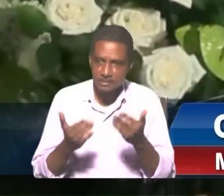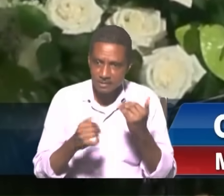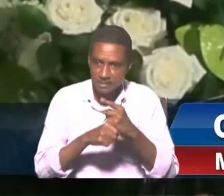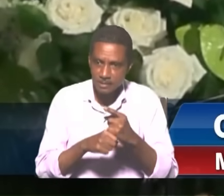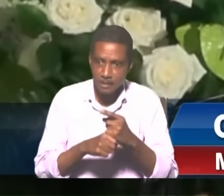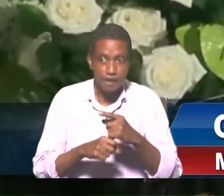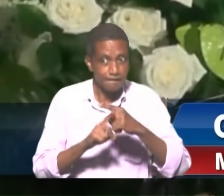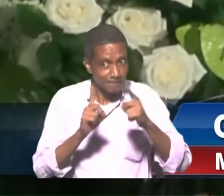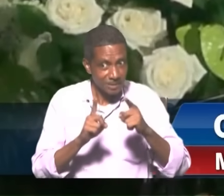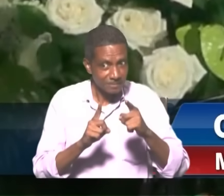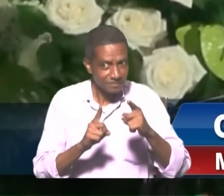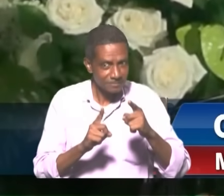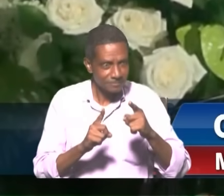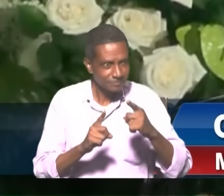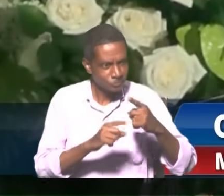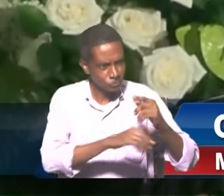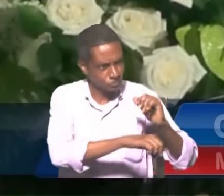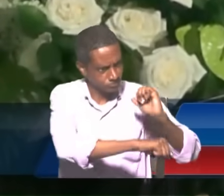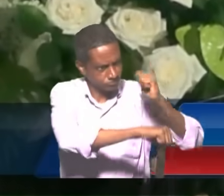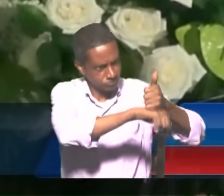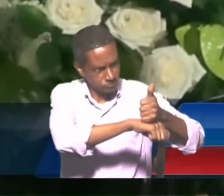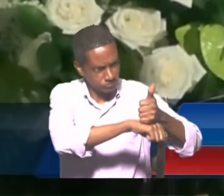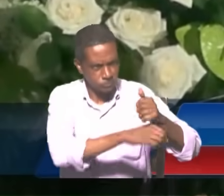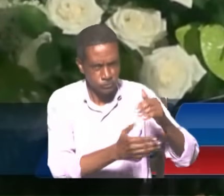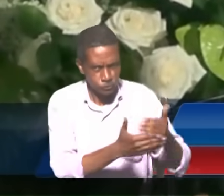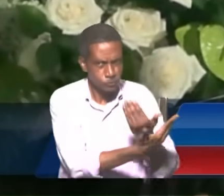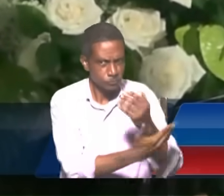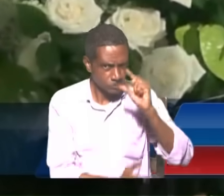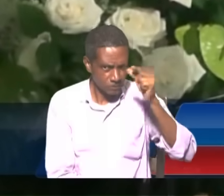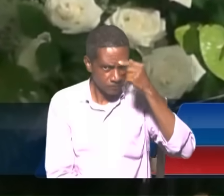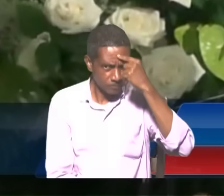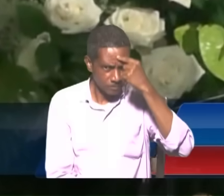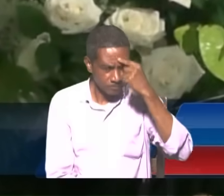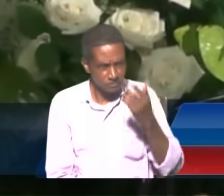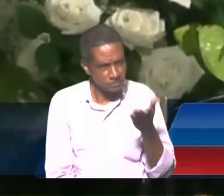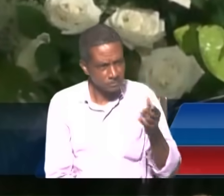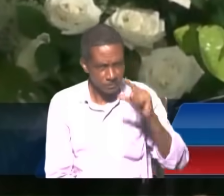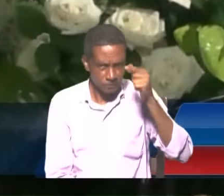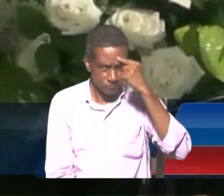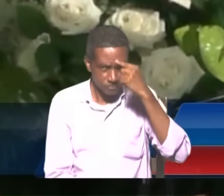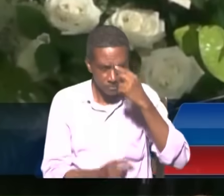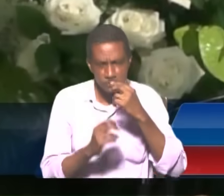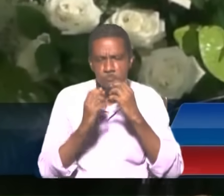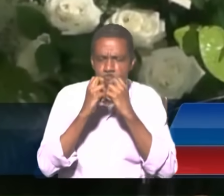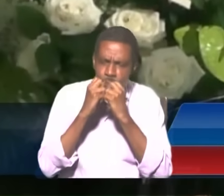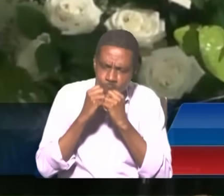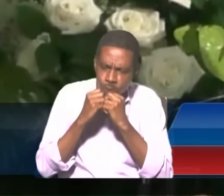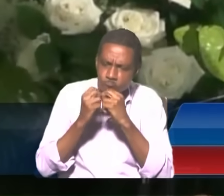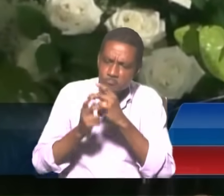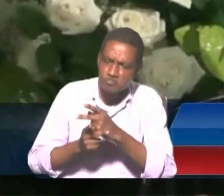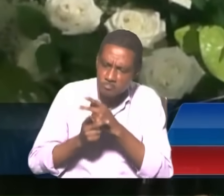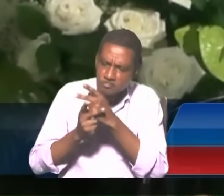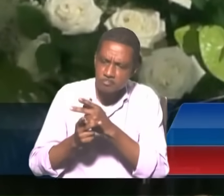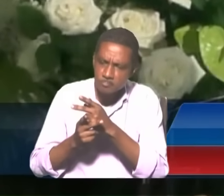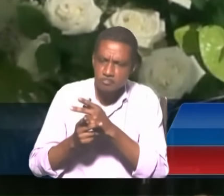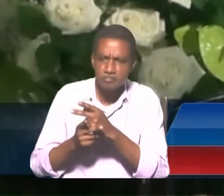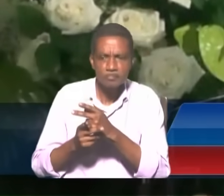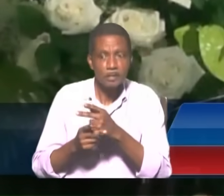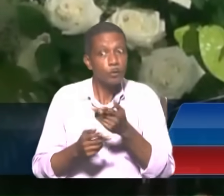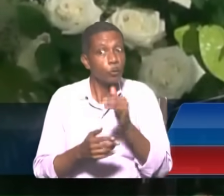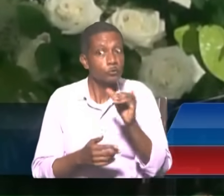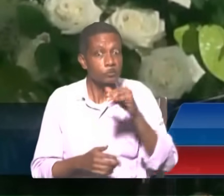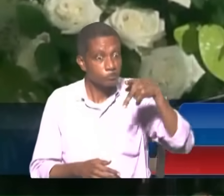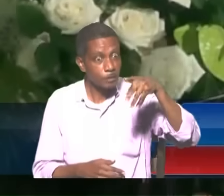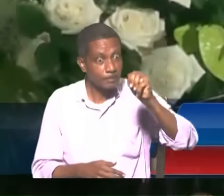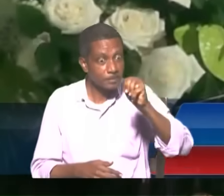new government, and a government that cares, and especially our Prime Minister who cares about young people, you are here